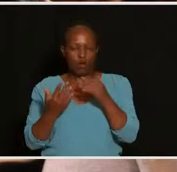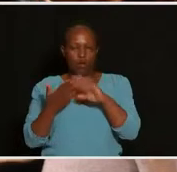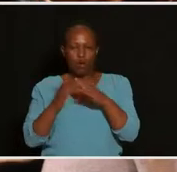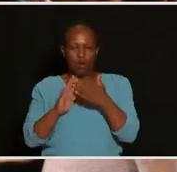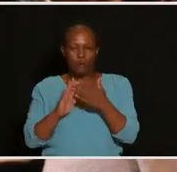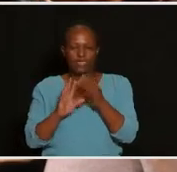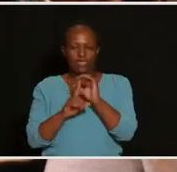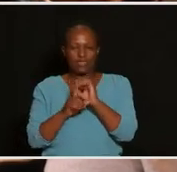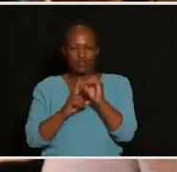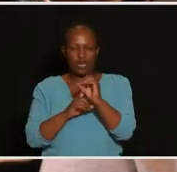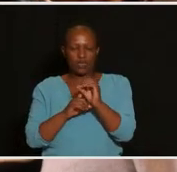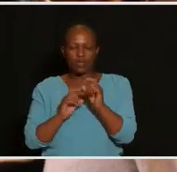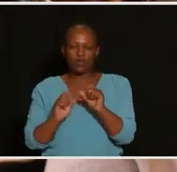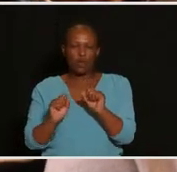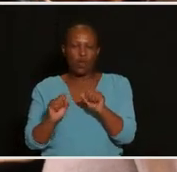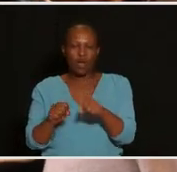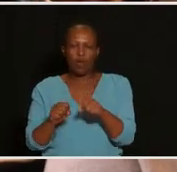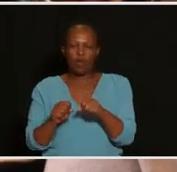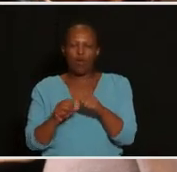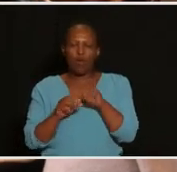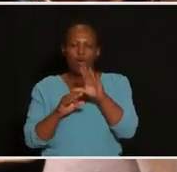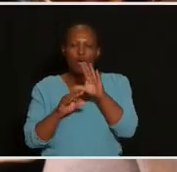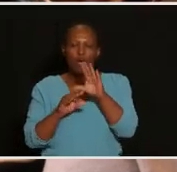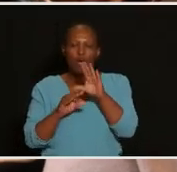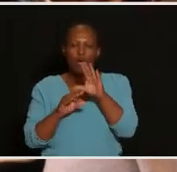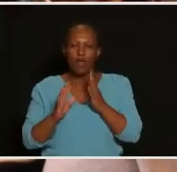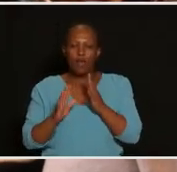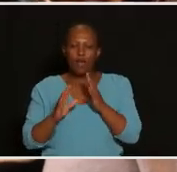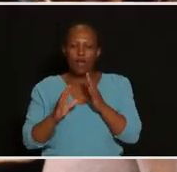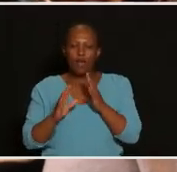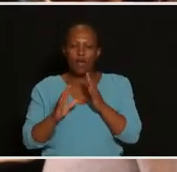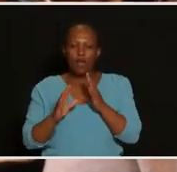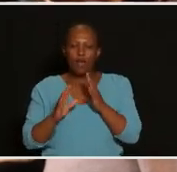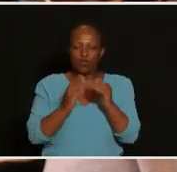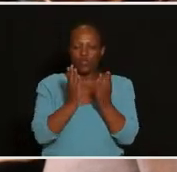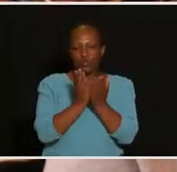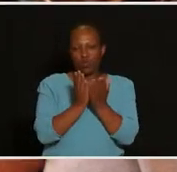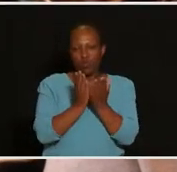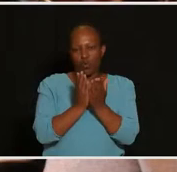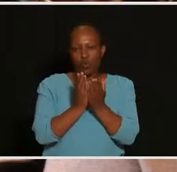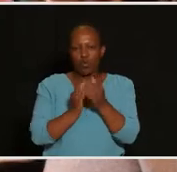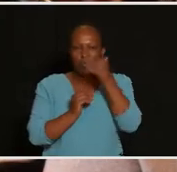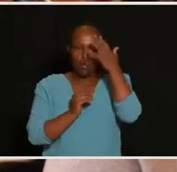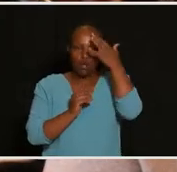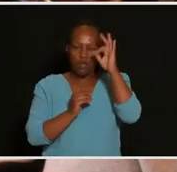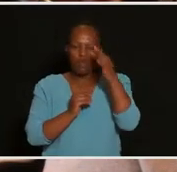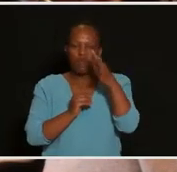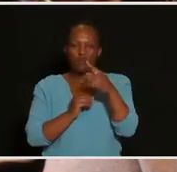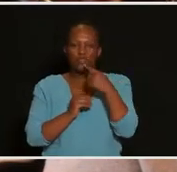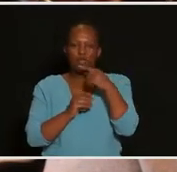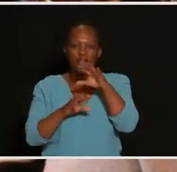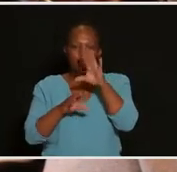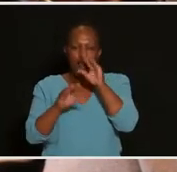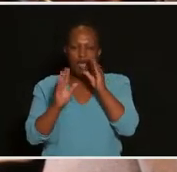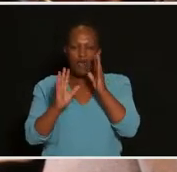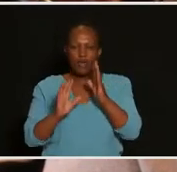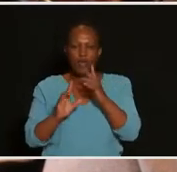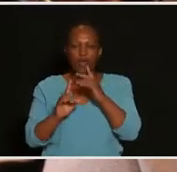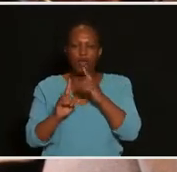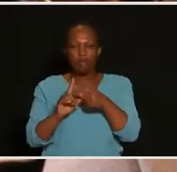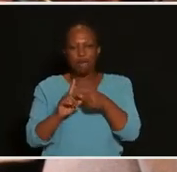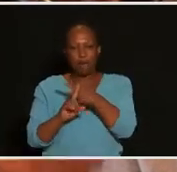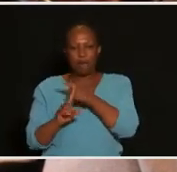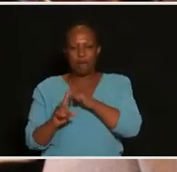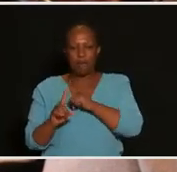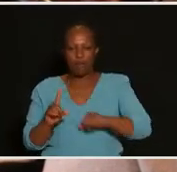in does not allow for Learners to be out of school premises so the government only said if Elena is misbehaving they must